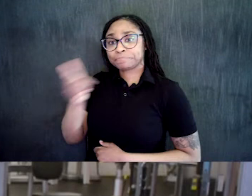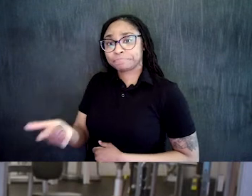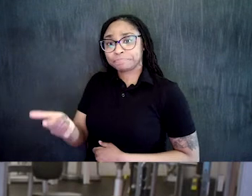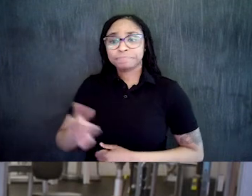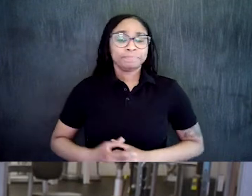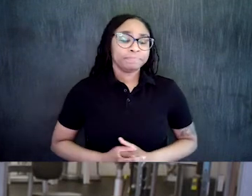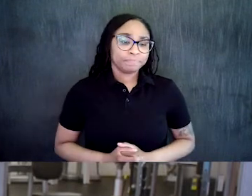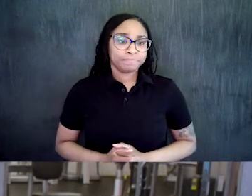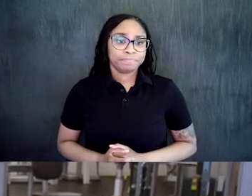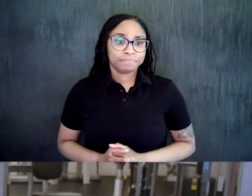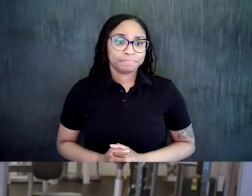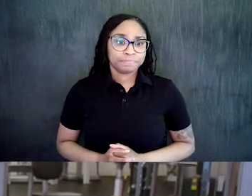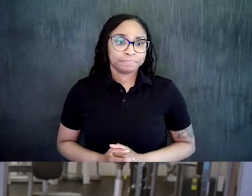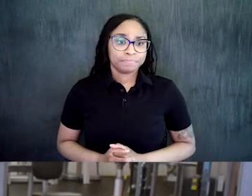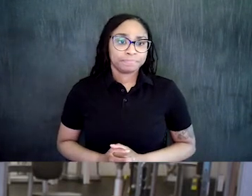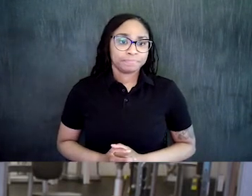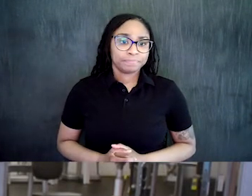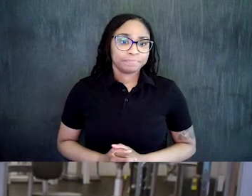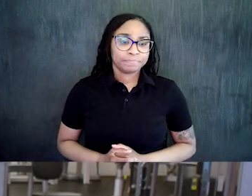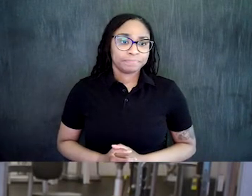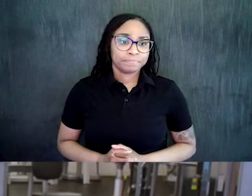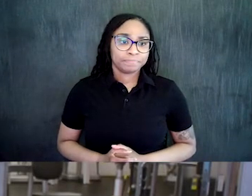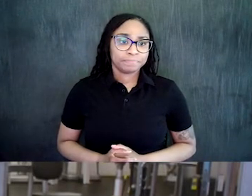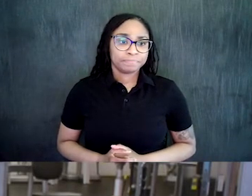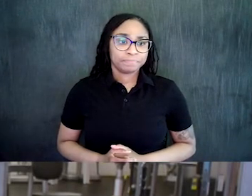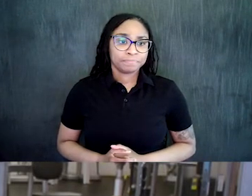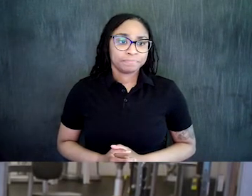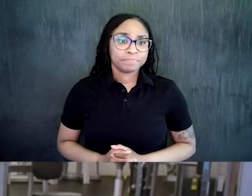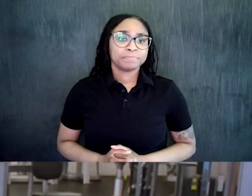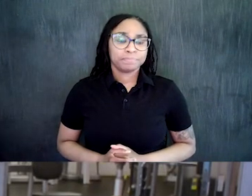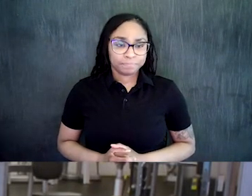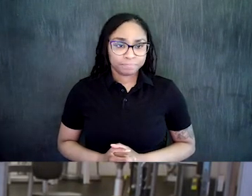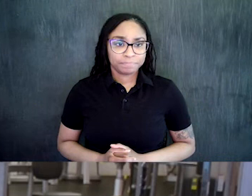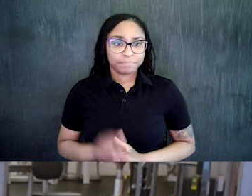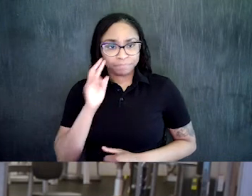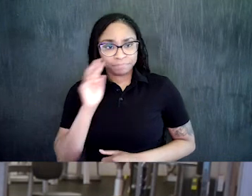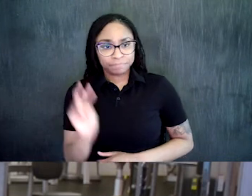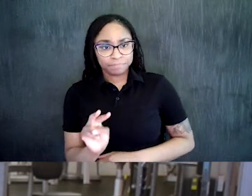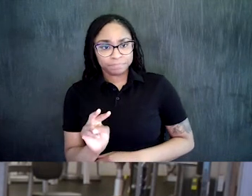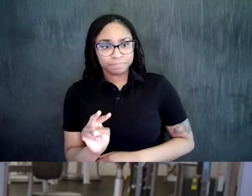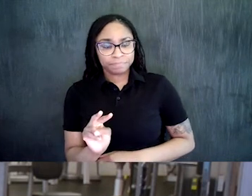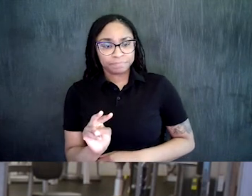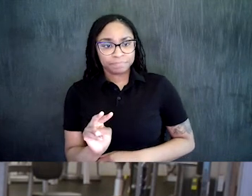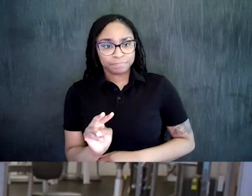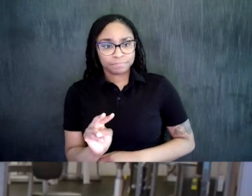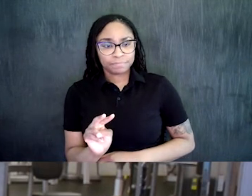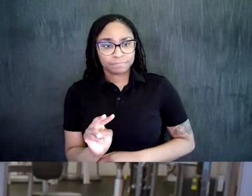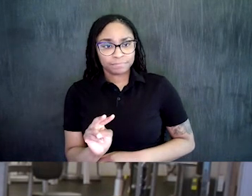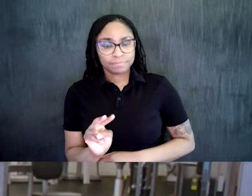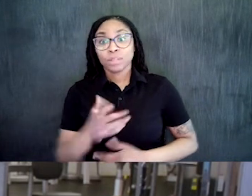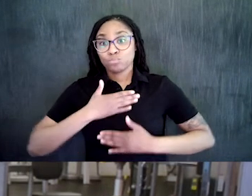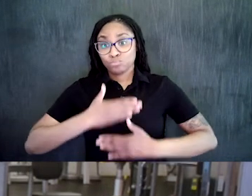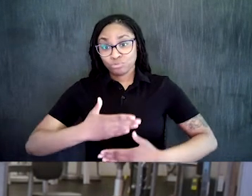go, right? And then bring it back. So remember, this is assisted active, right? So keyword being active. So you wanna